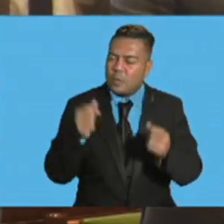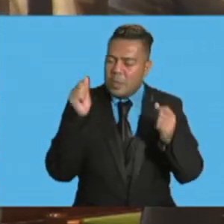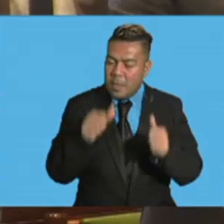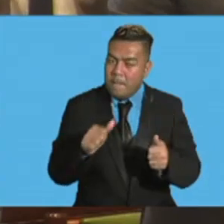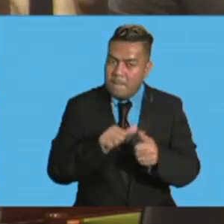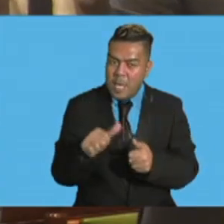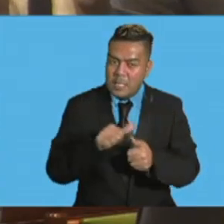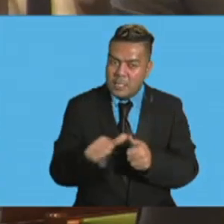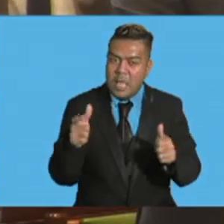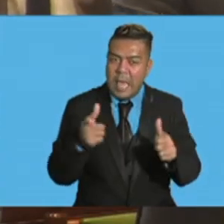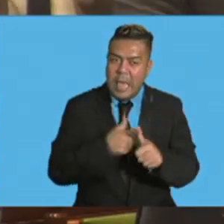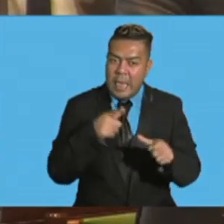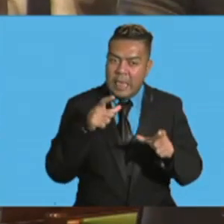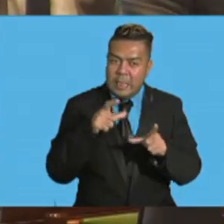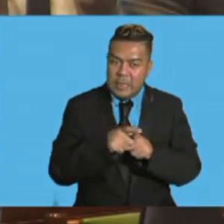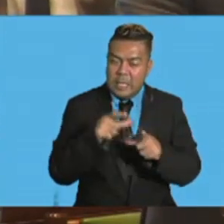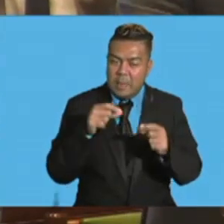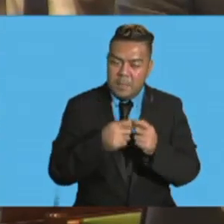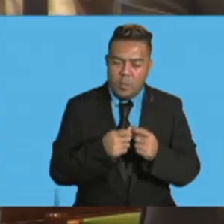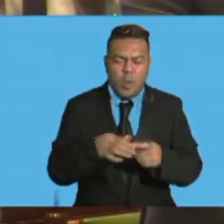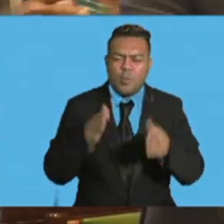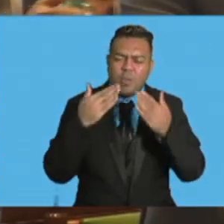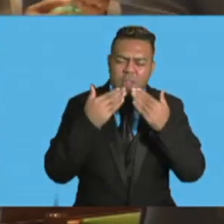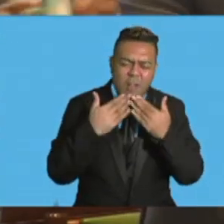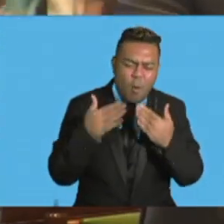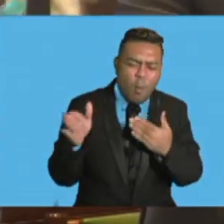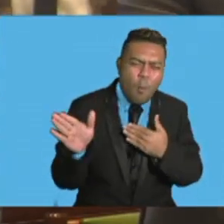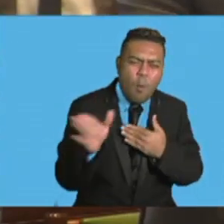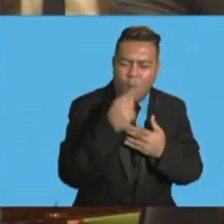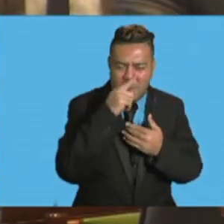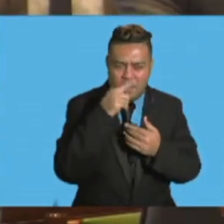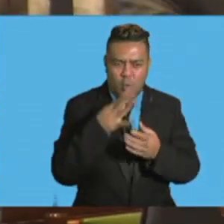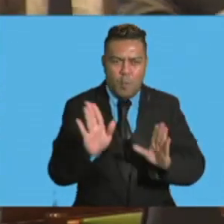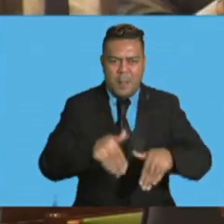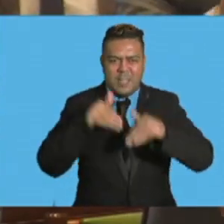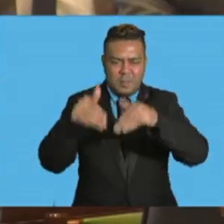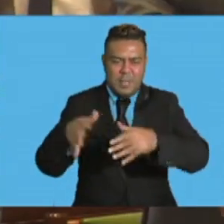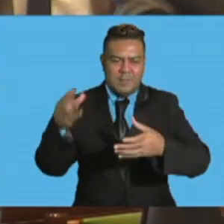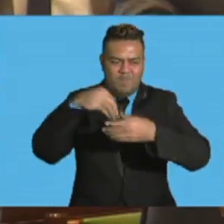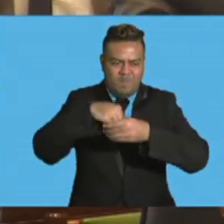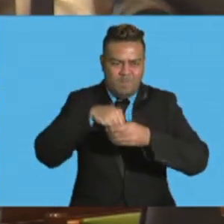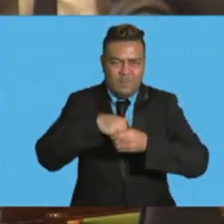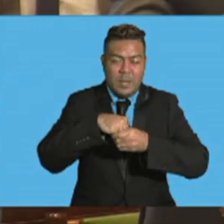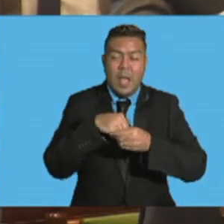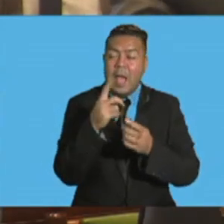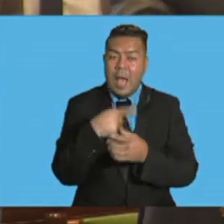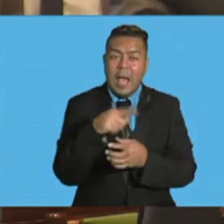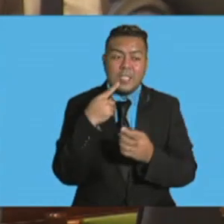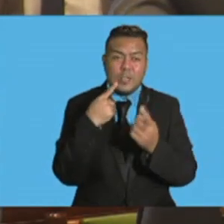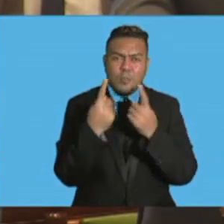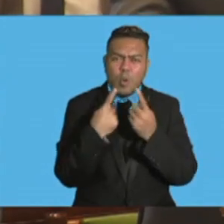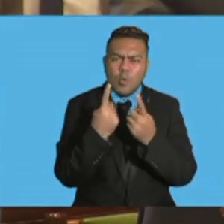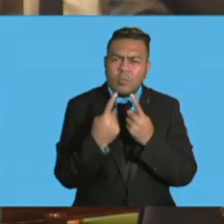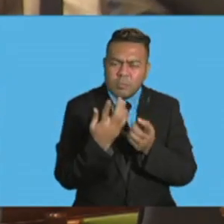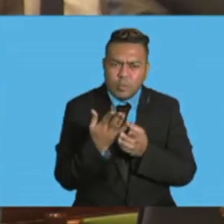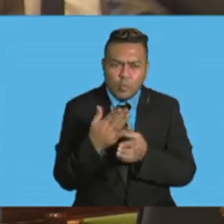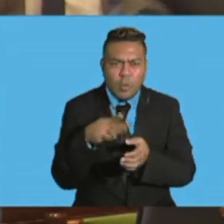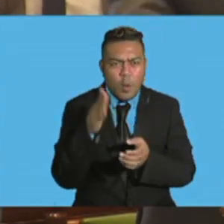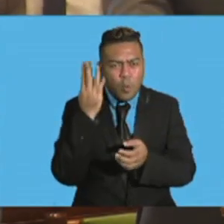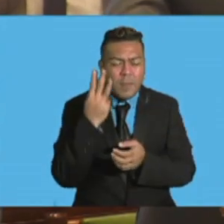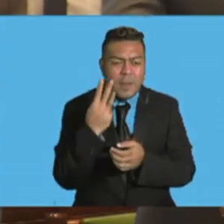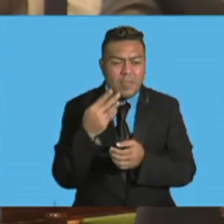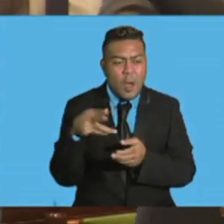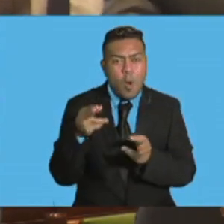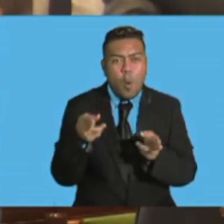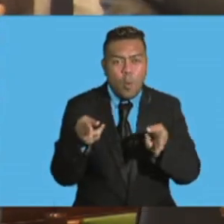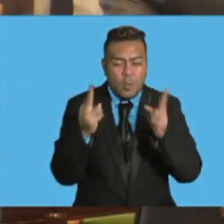ADB conference ever. I'd like to thank everybody who participated. I spoke to the ladies in the hotels,